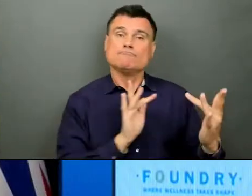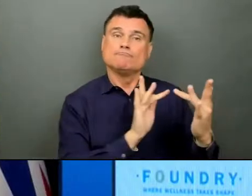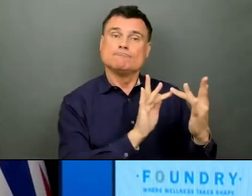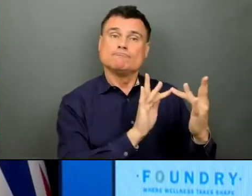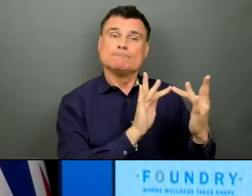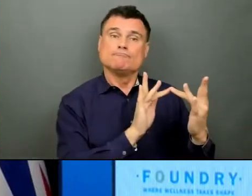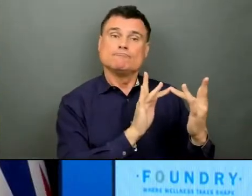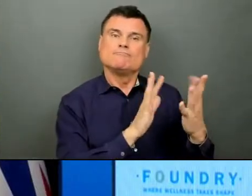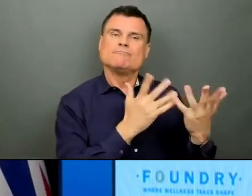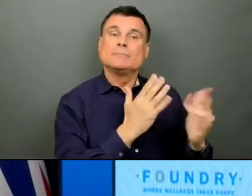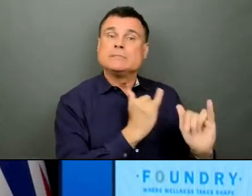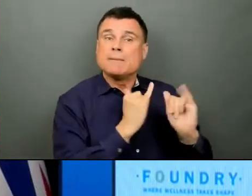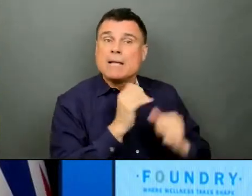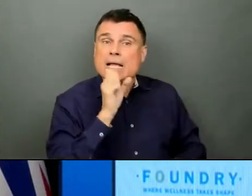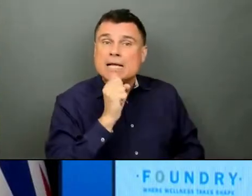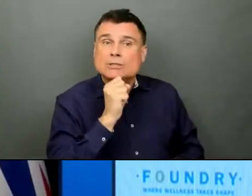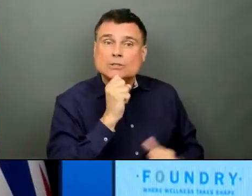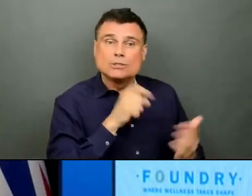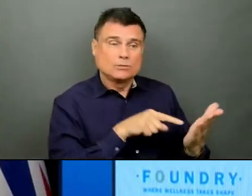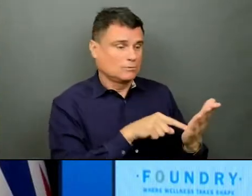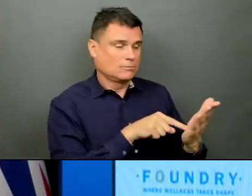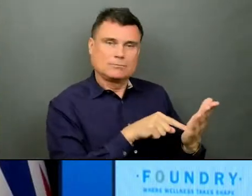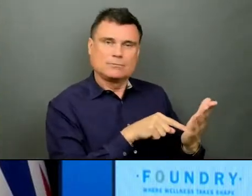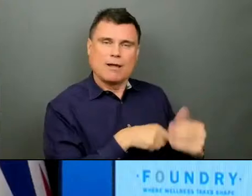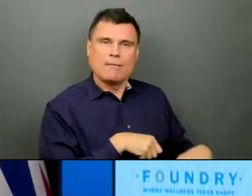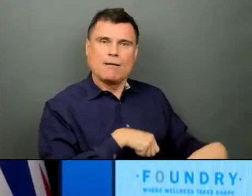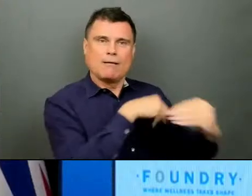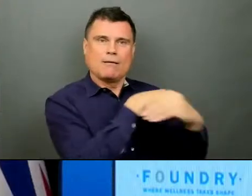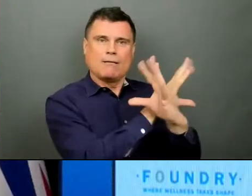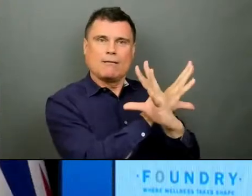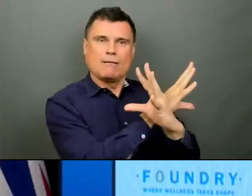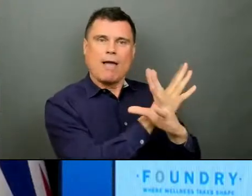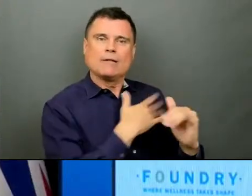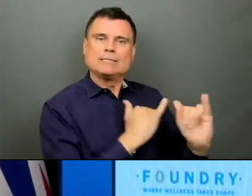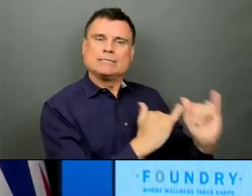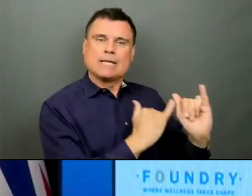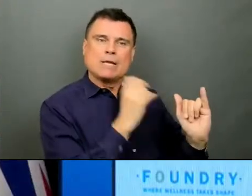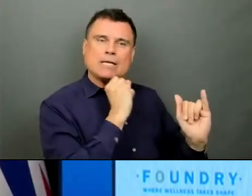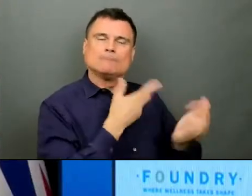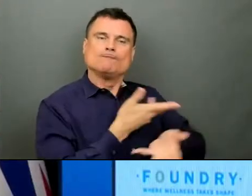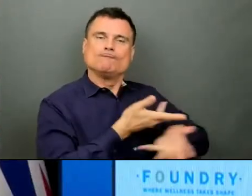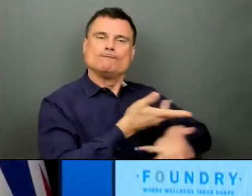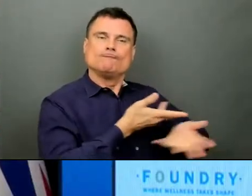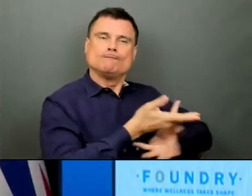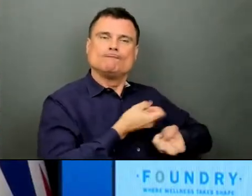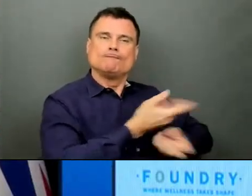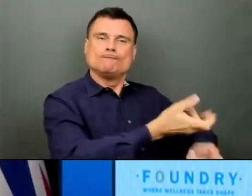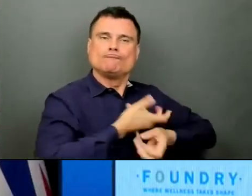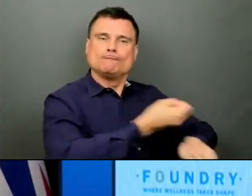with, making it easier for young people to get the help they need when they need it.